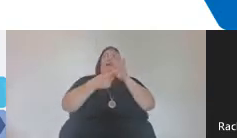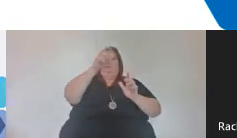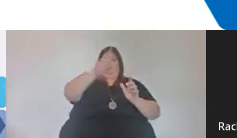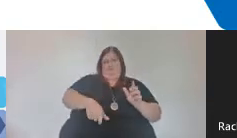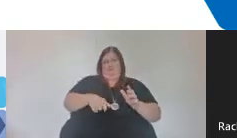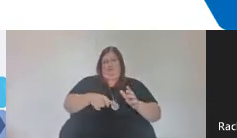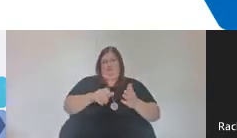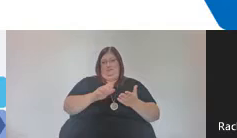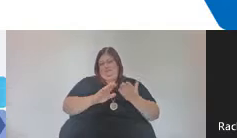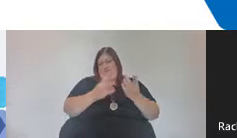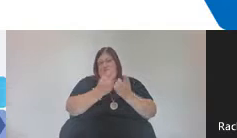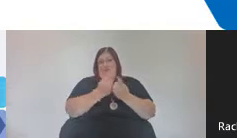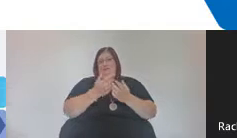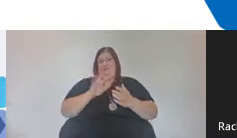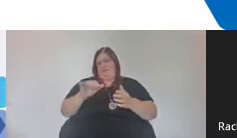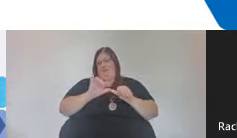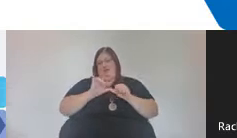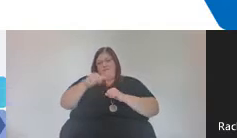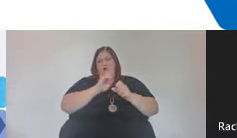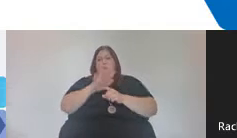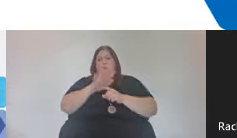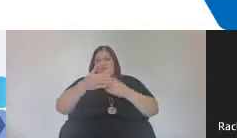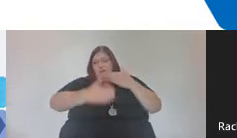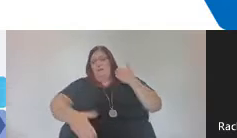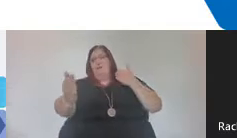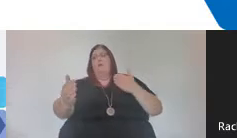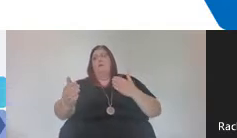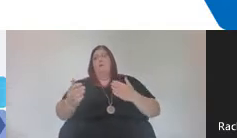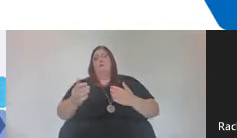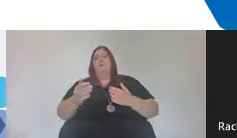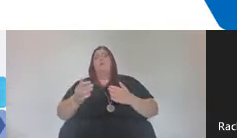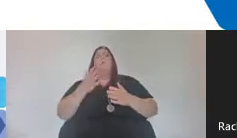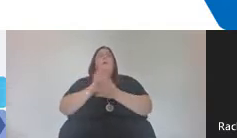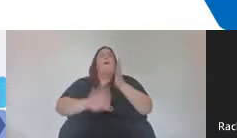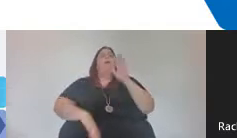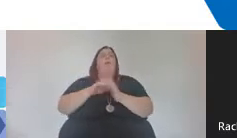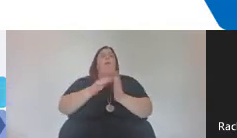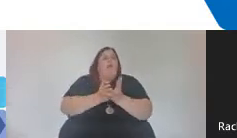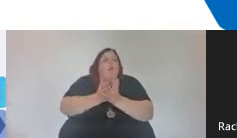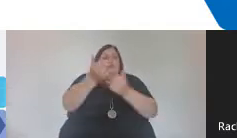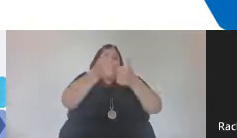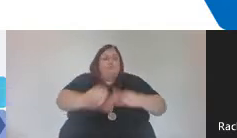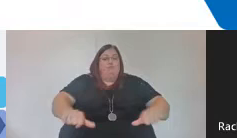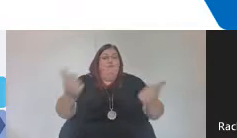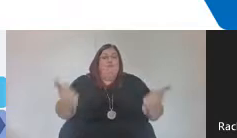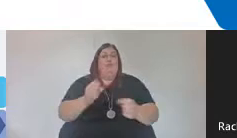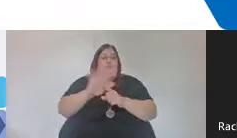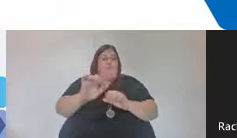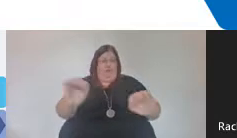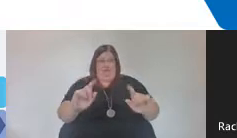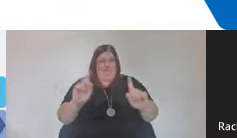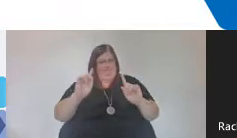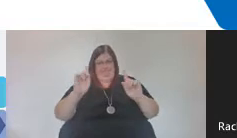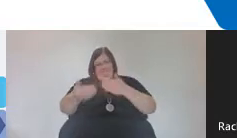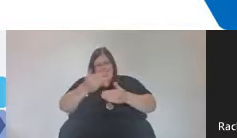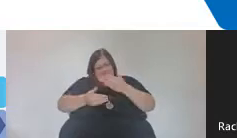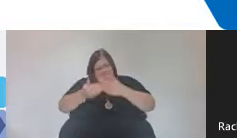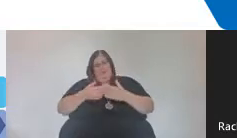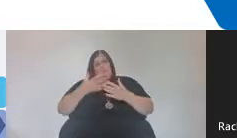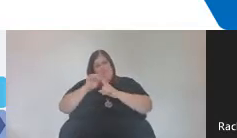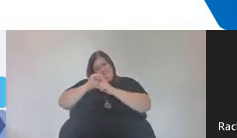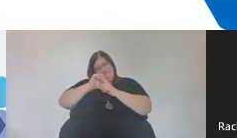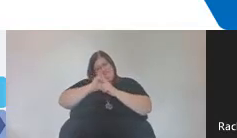of services after the COVID-19 pandemic. We aren't all the way through it yet. There is still a lot to do, and we